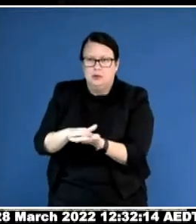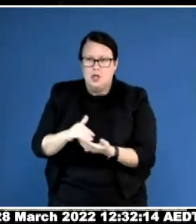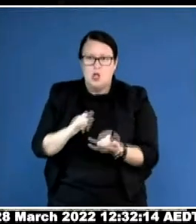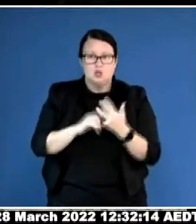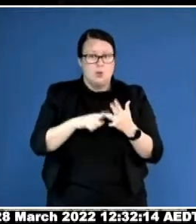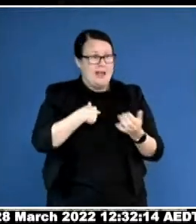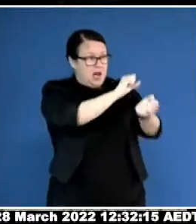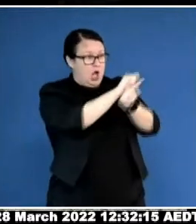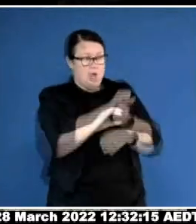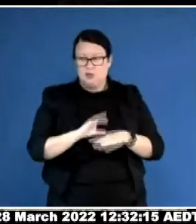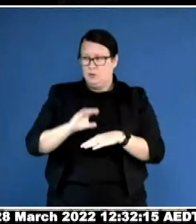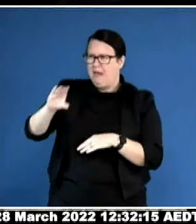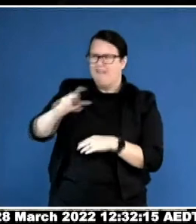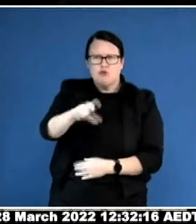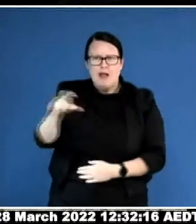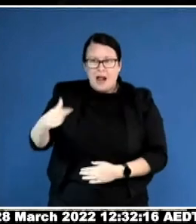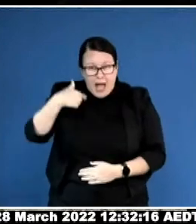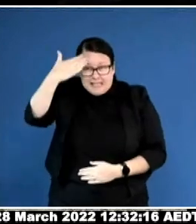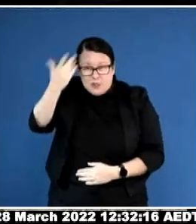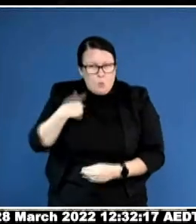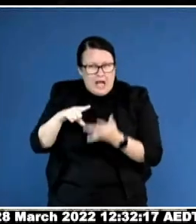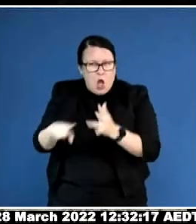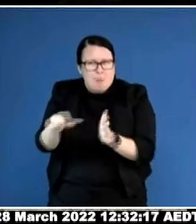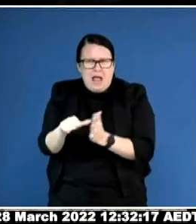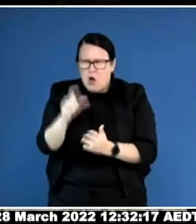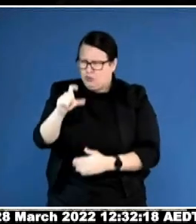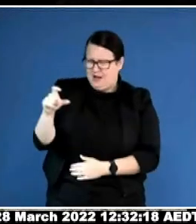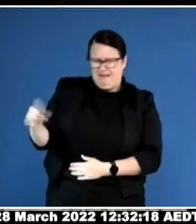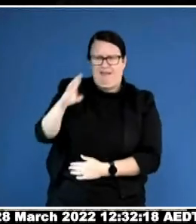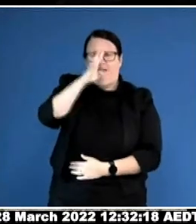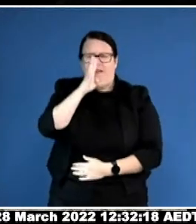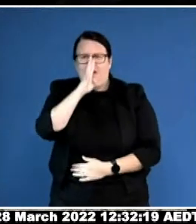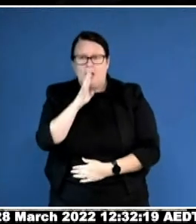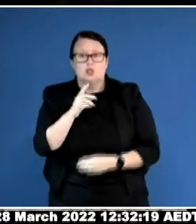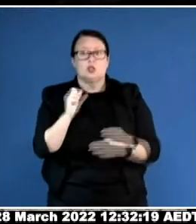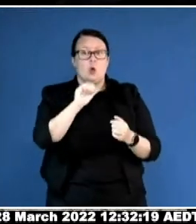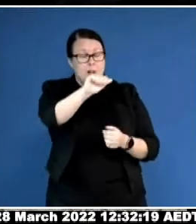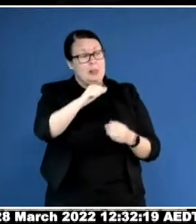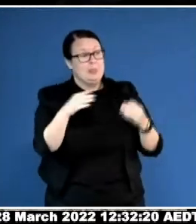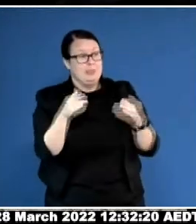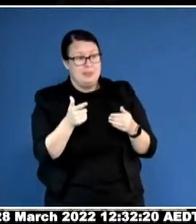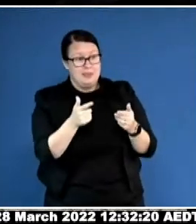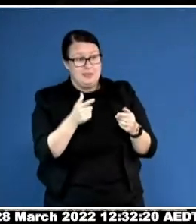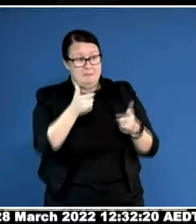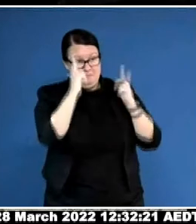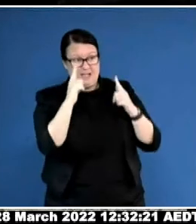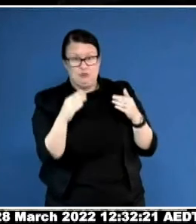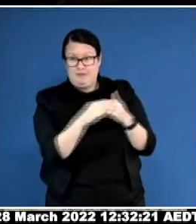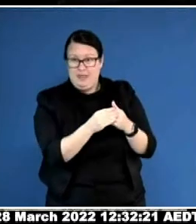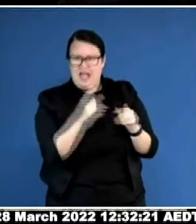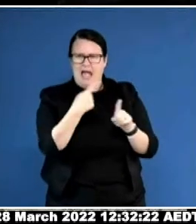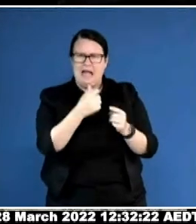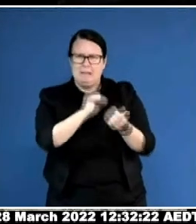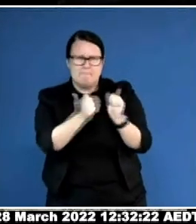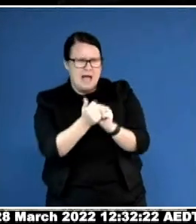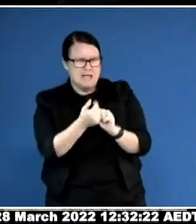know was there. Mm. And the bank manager and my partner saying, well, you know, pushing me and I pushed